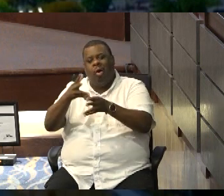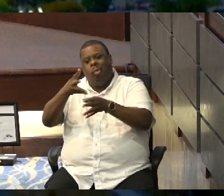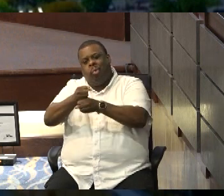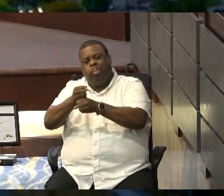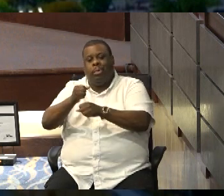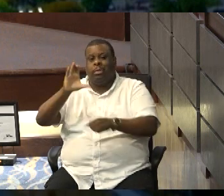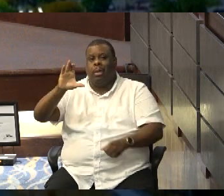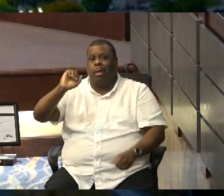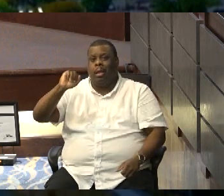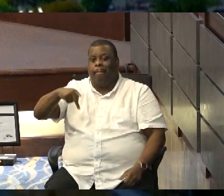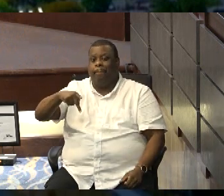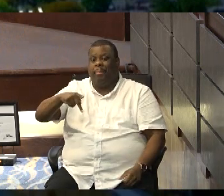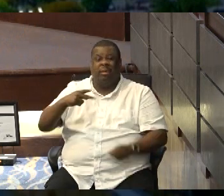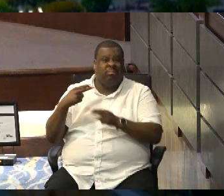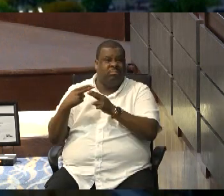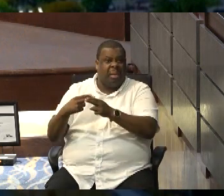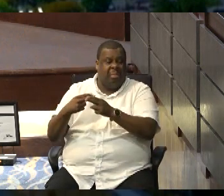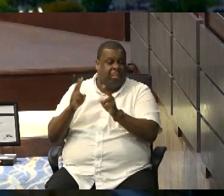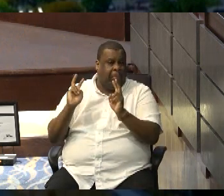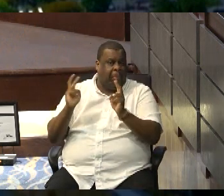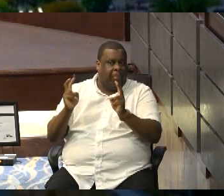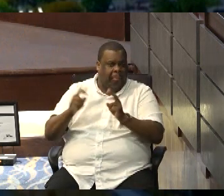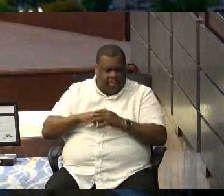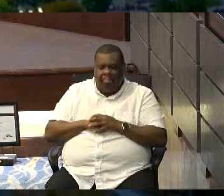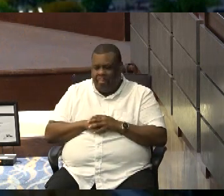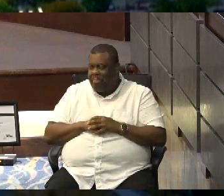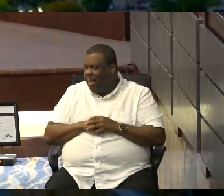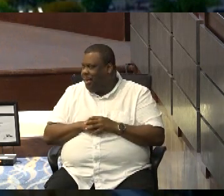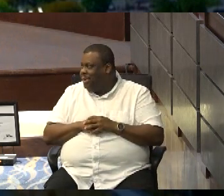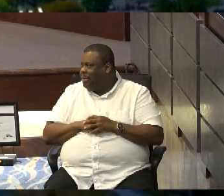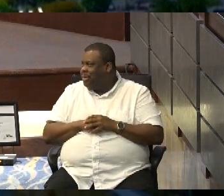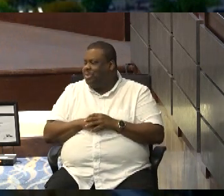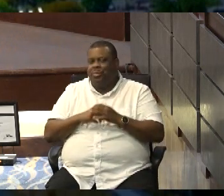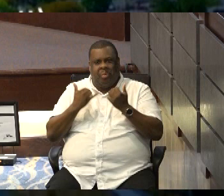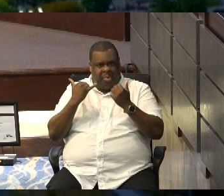It's no longer the PAC. It's going to take me a minute to get used to it. So